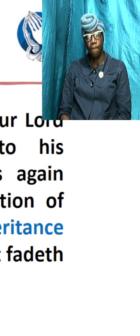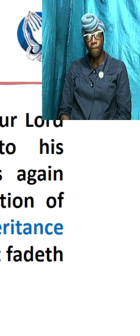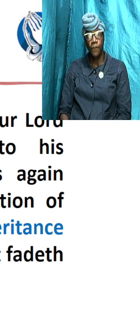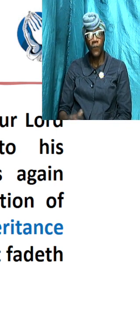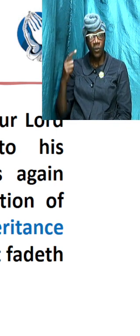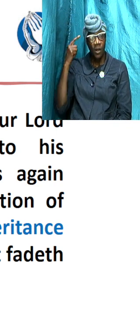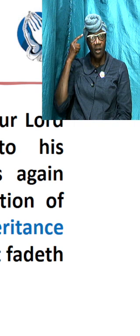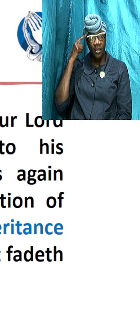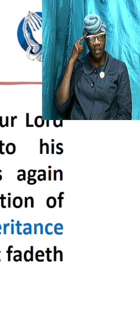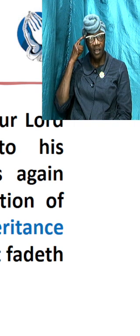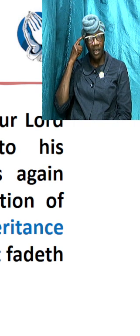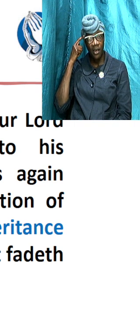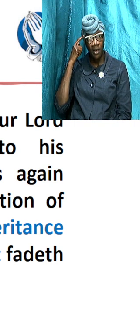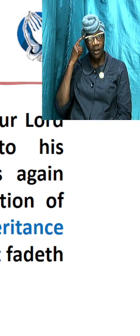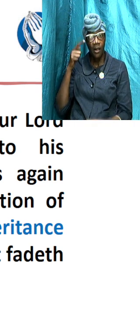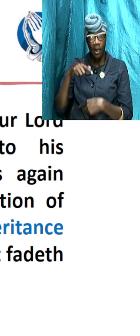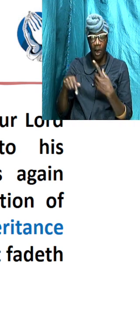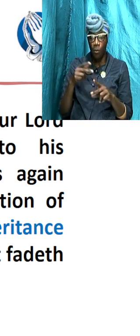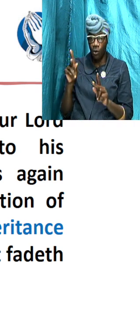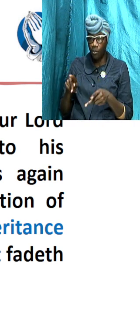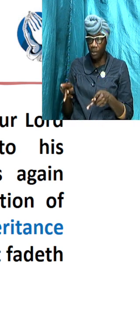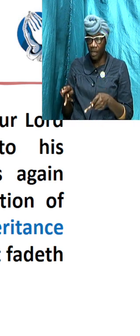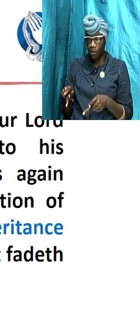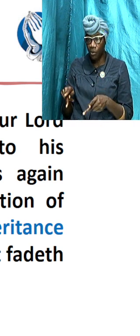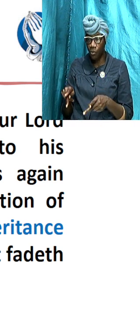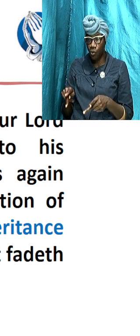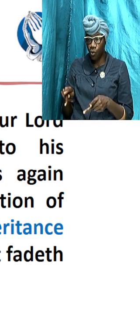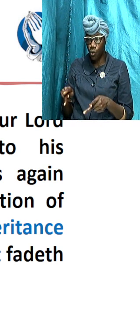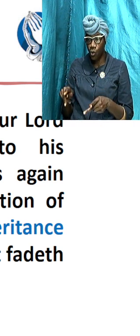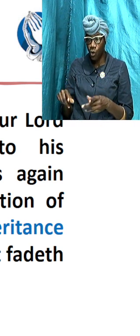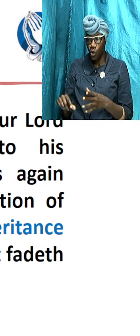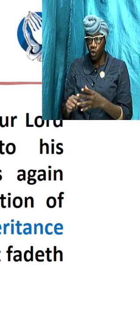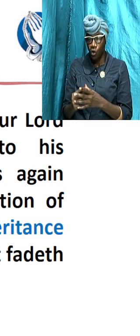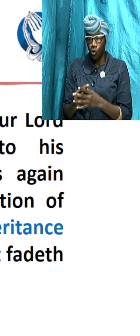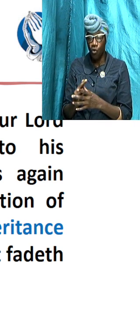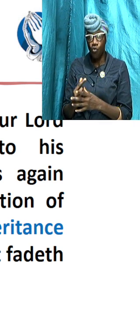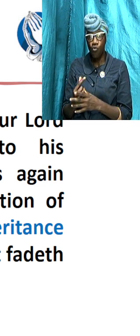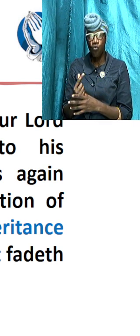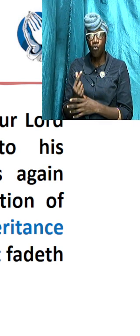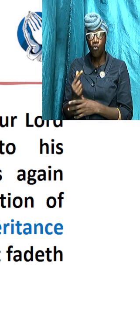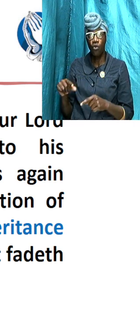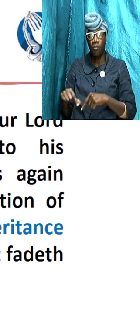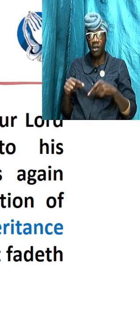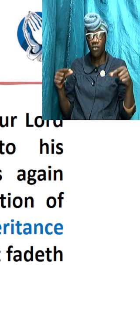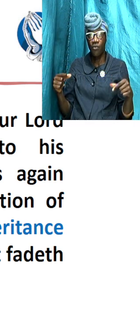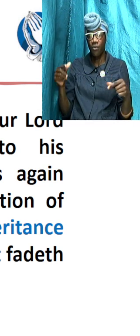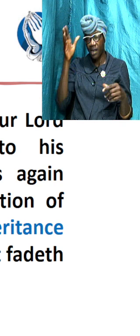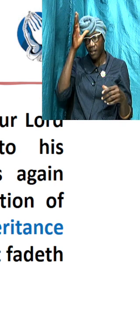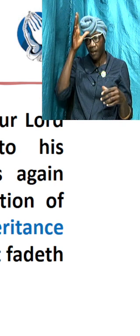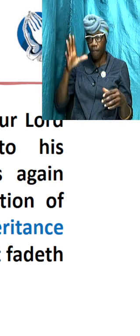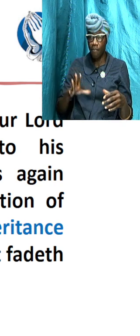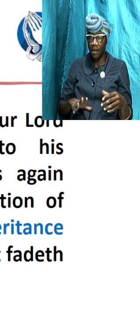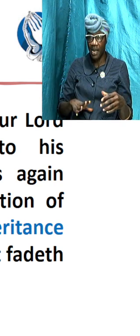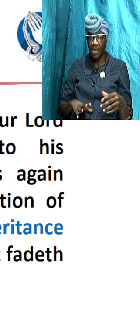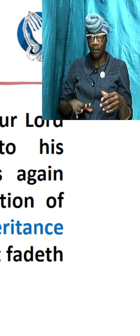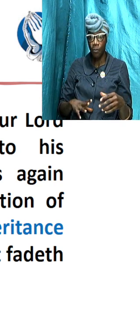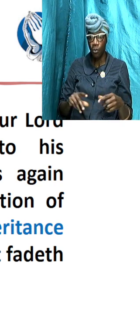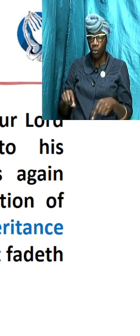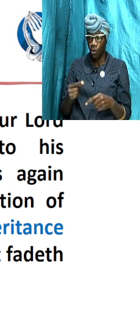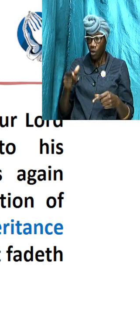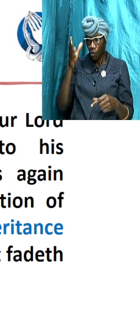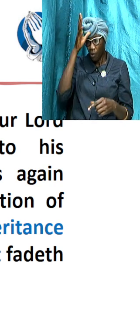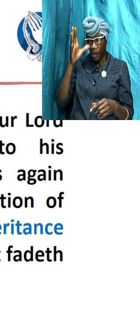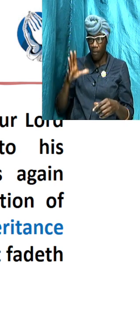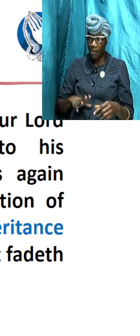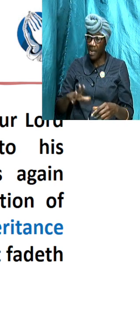When we think about people who aspire to become great men, you have great monarchs that have come over the years,